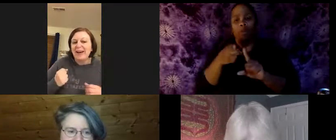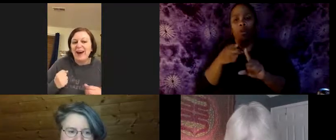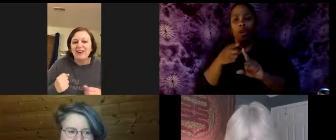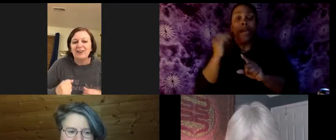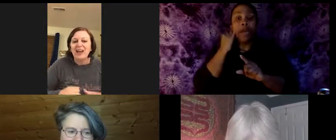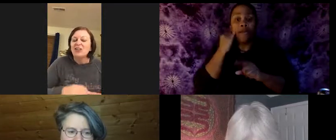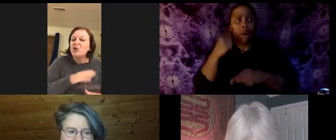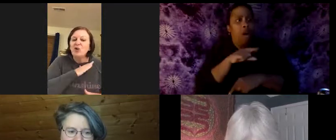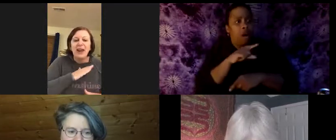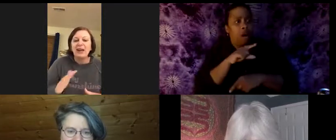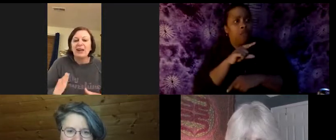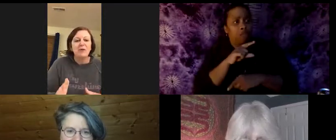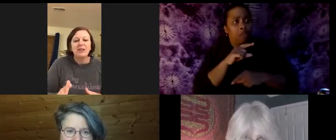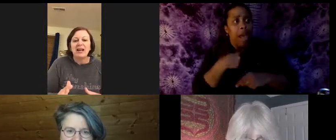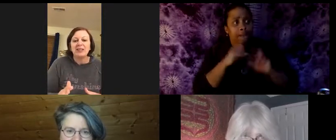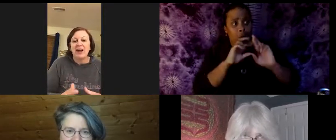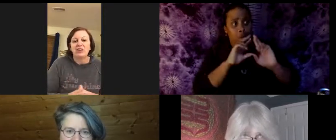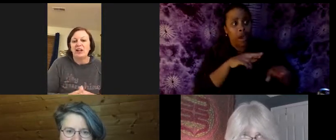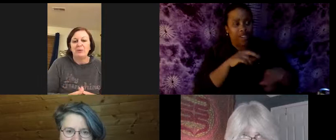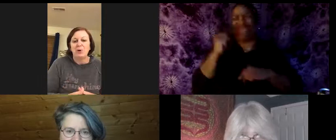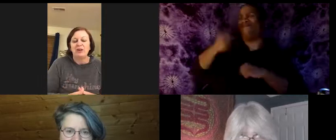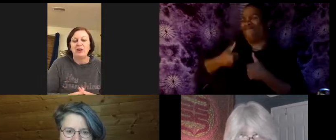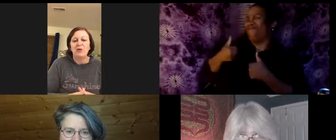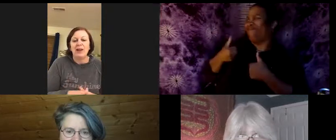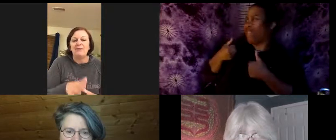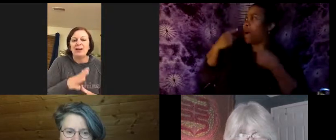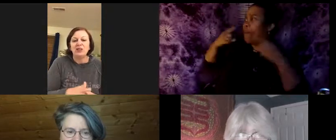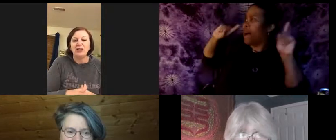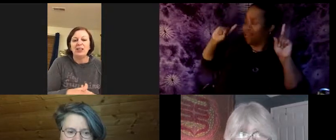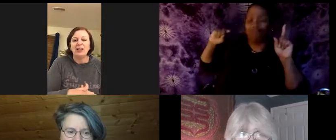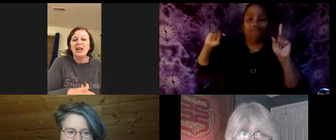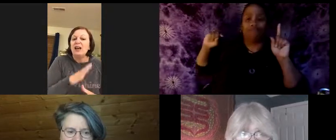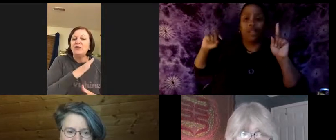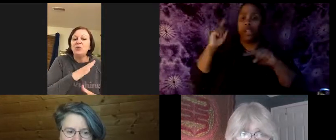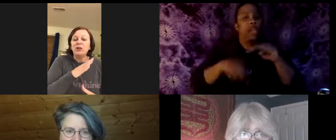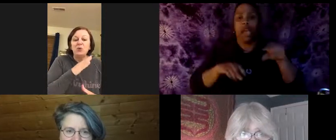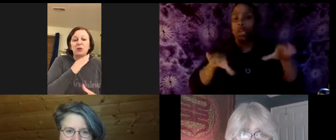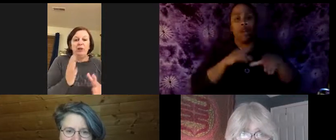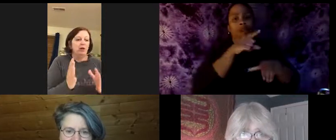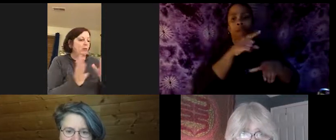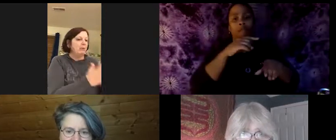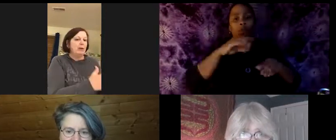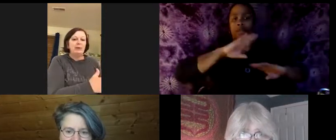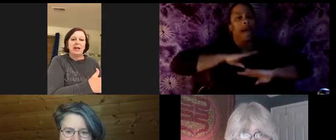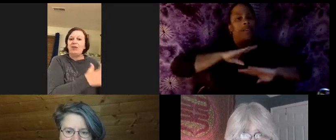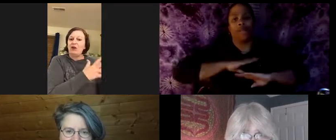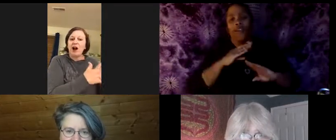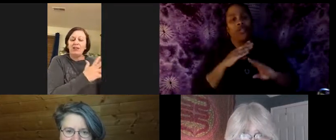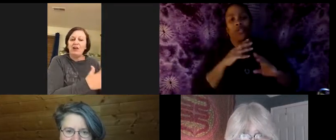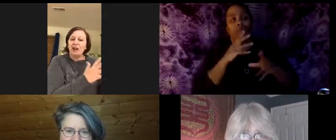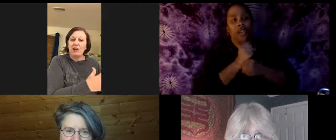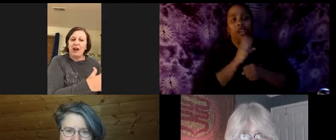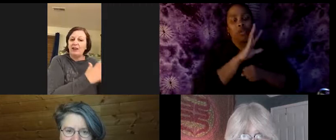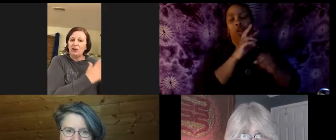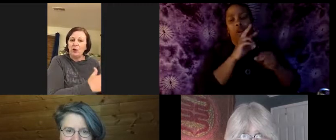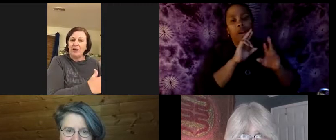Yep, I got her. So you can't give him the satisfaction anymore. You know, eventually, if you ignore, you know, you put a baby down and they cry and they